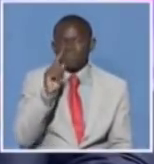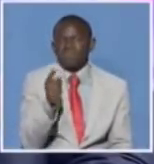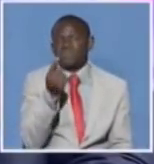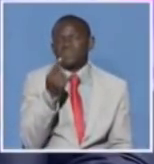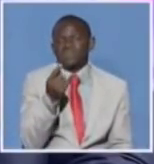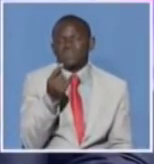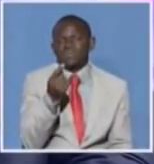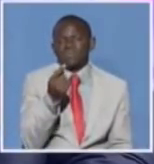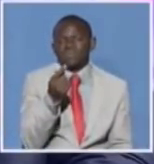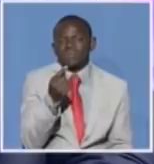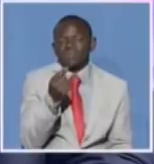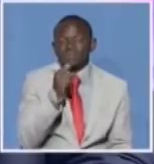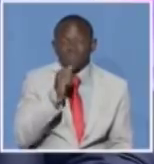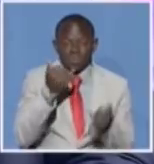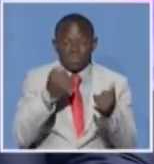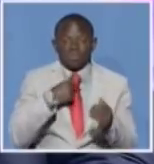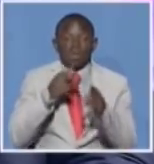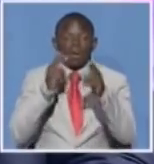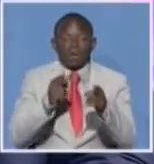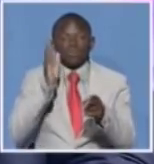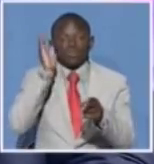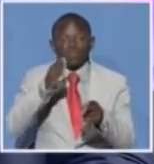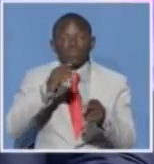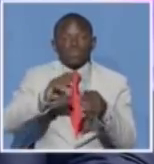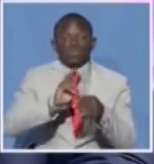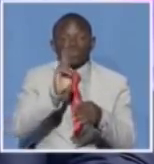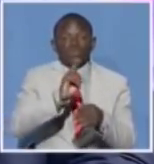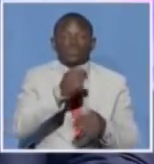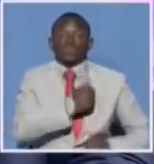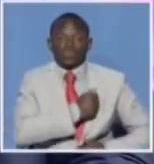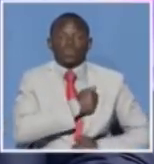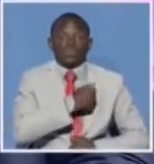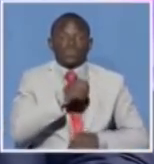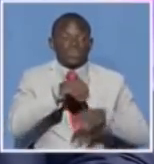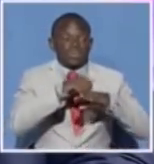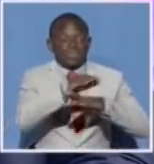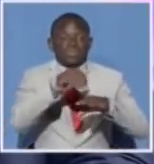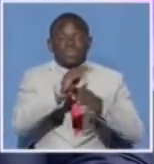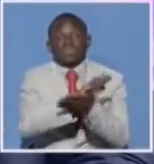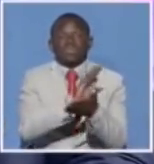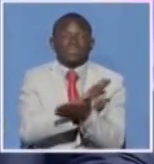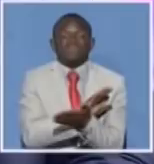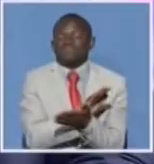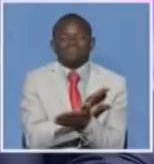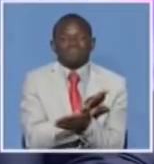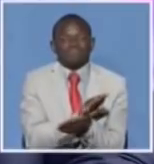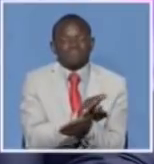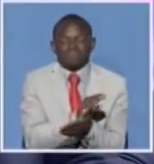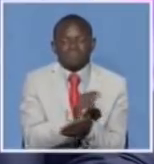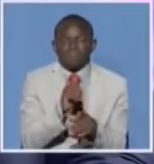the examinations. Notably, you agree with me that the papers that learners write are quite a